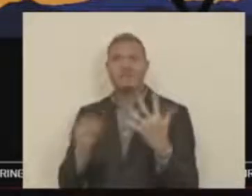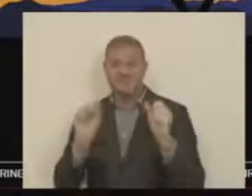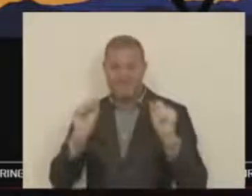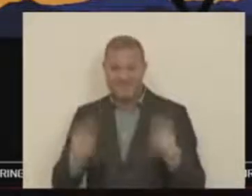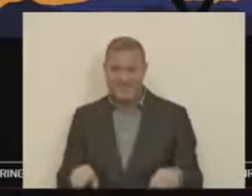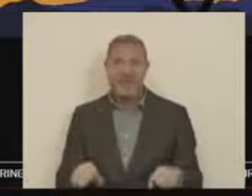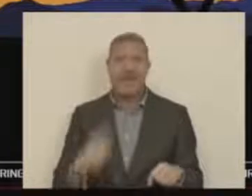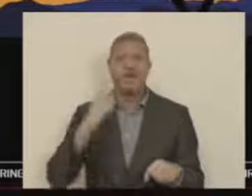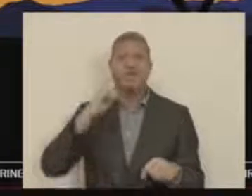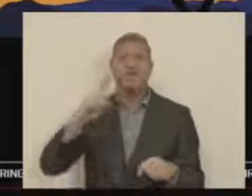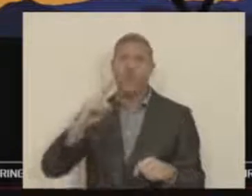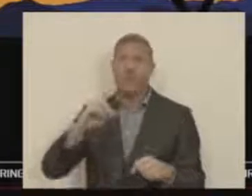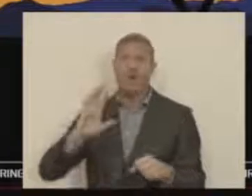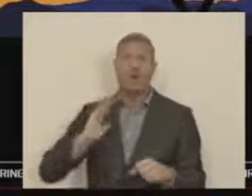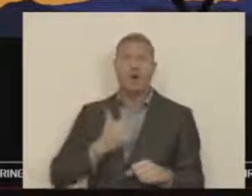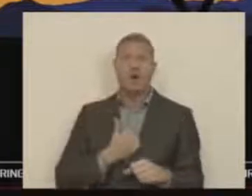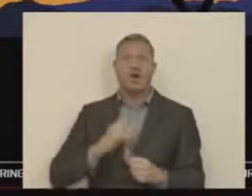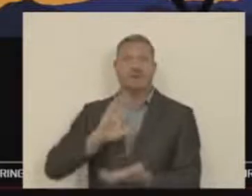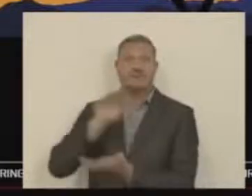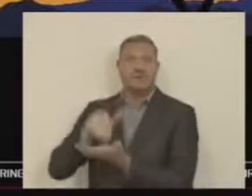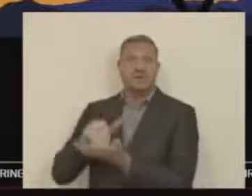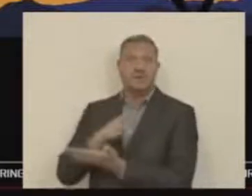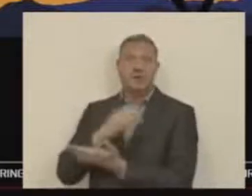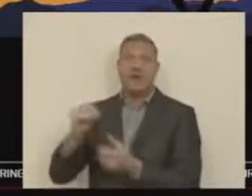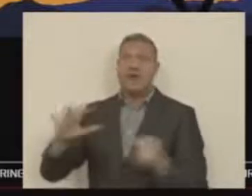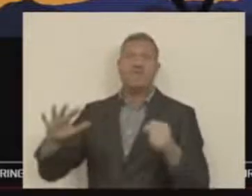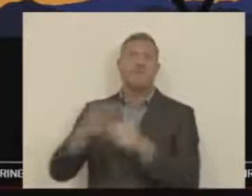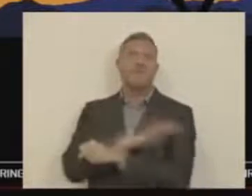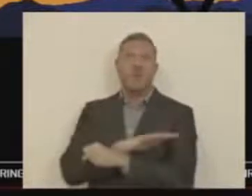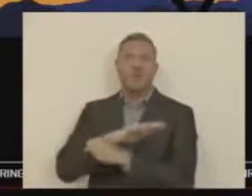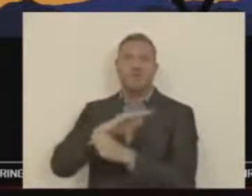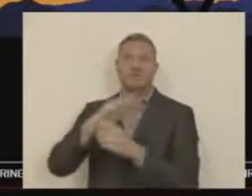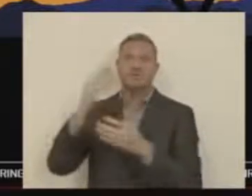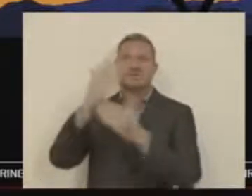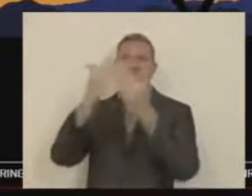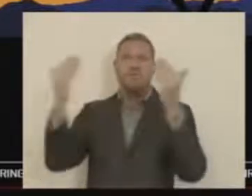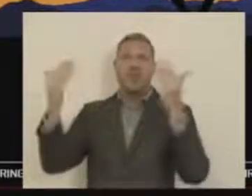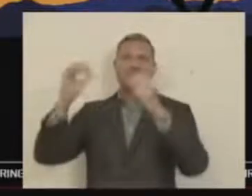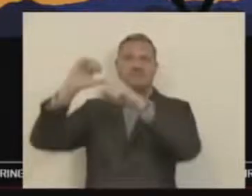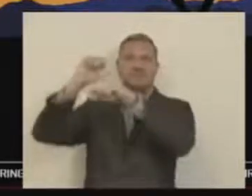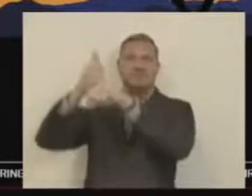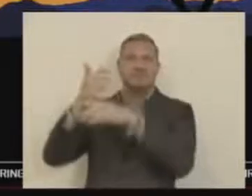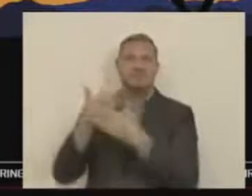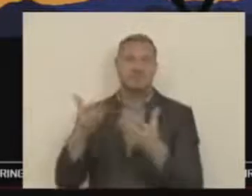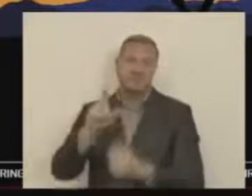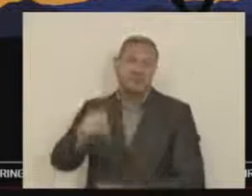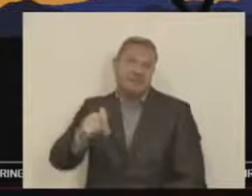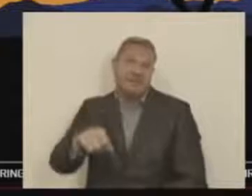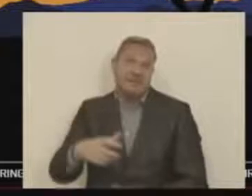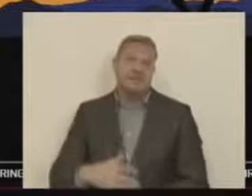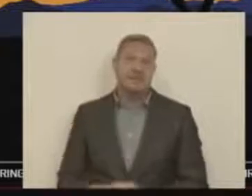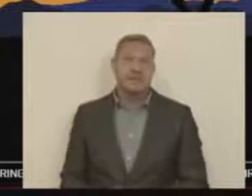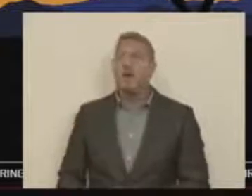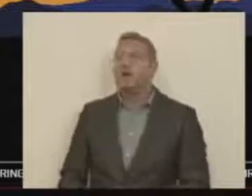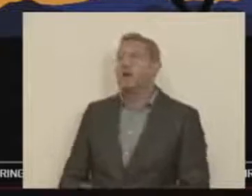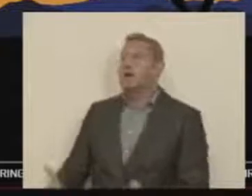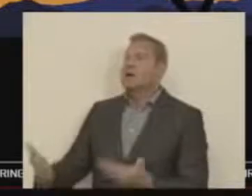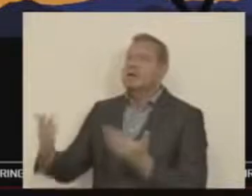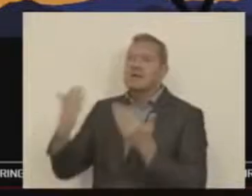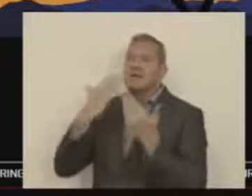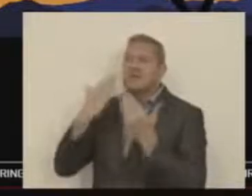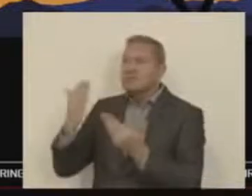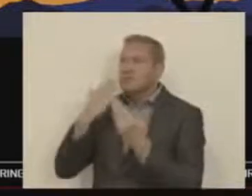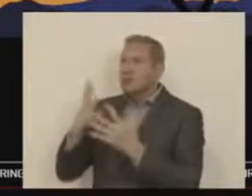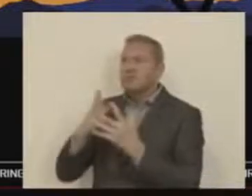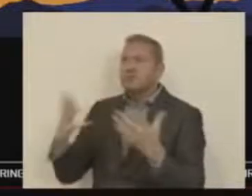Space Force need is fantastic. Art. Excellent, Art. Sir, we appreciate you being able to take the time. I know that you're with your team